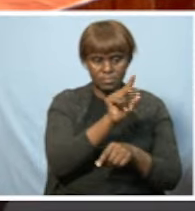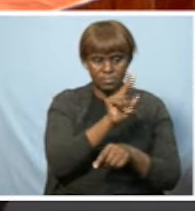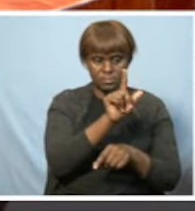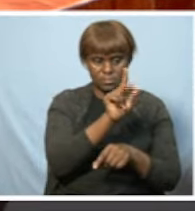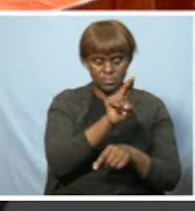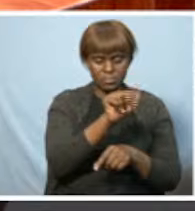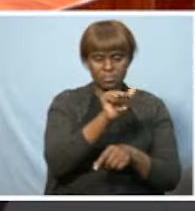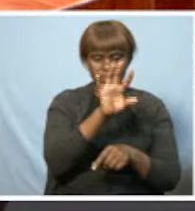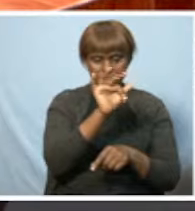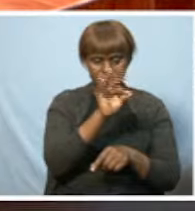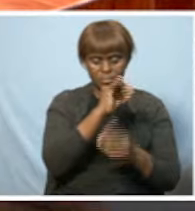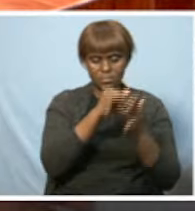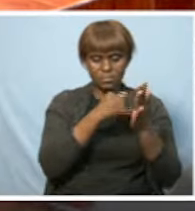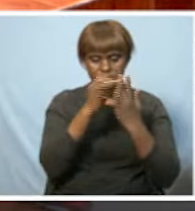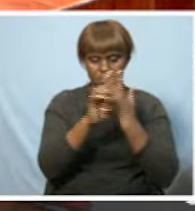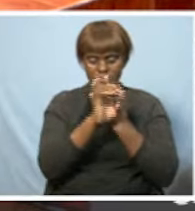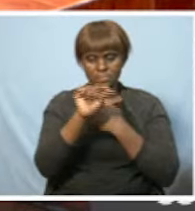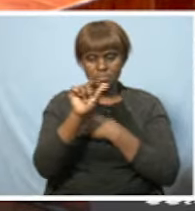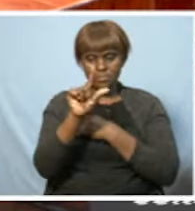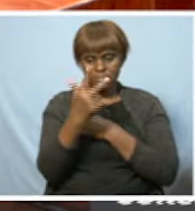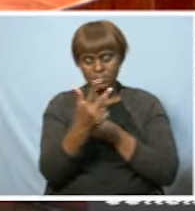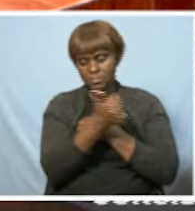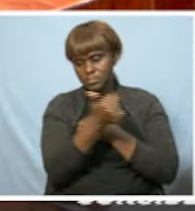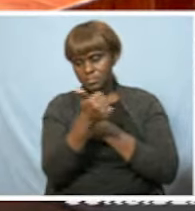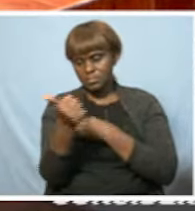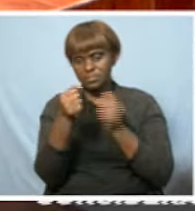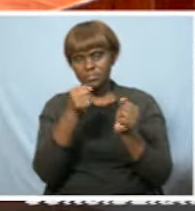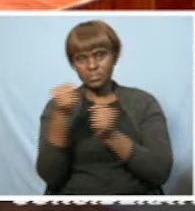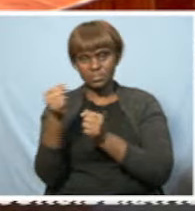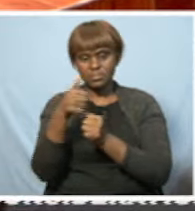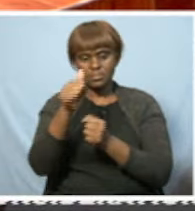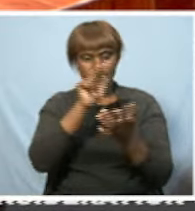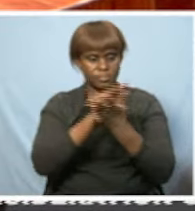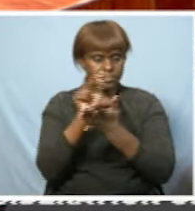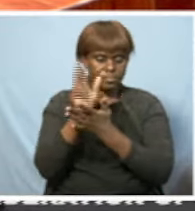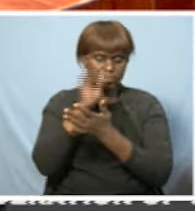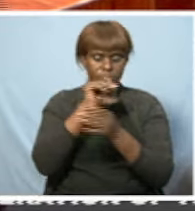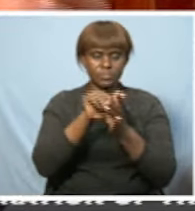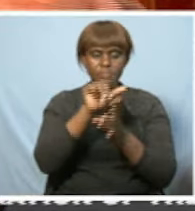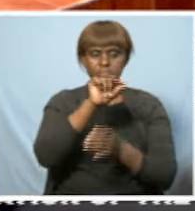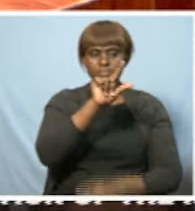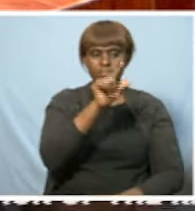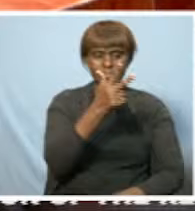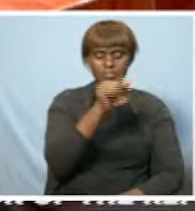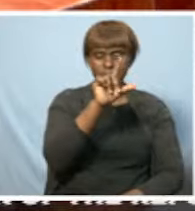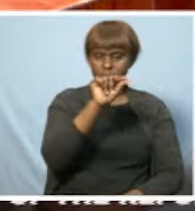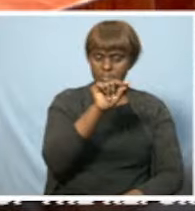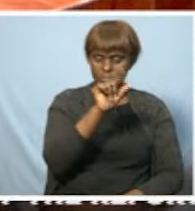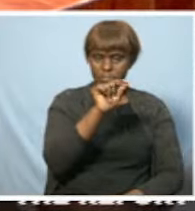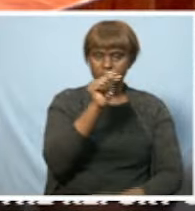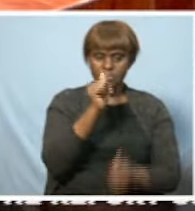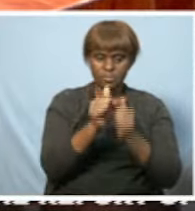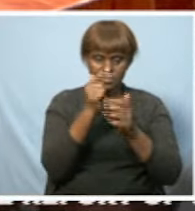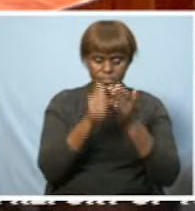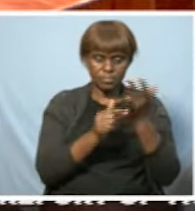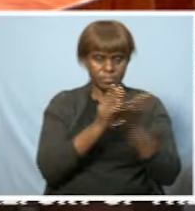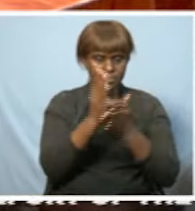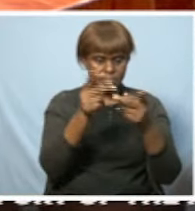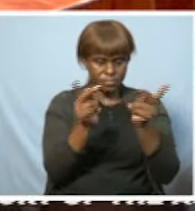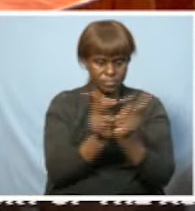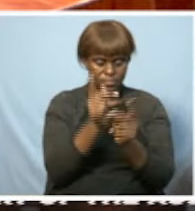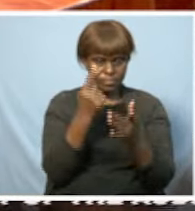June 2023. On the other side, you signed in 2023 on the 20th of June. Which is the correct position?